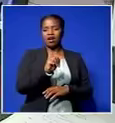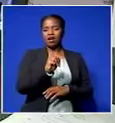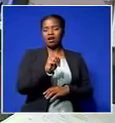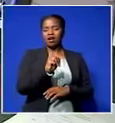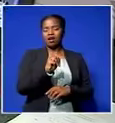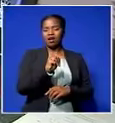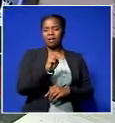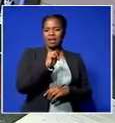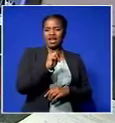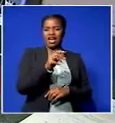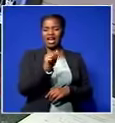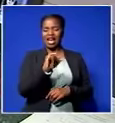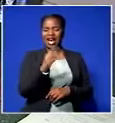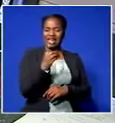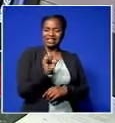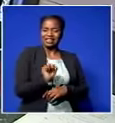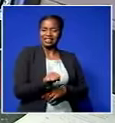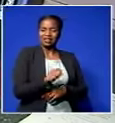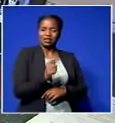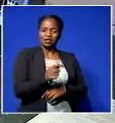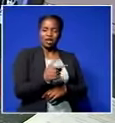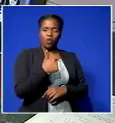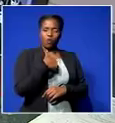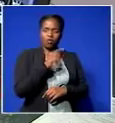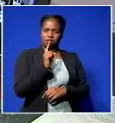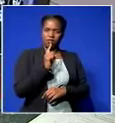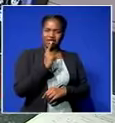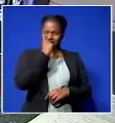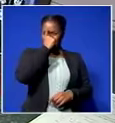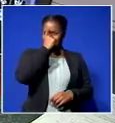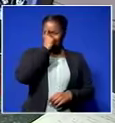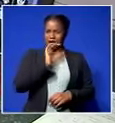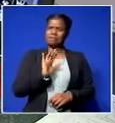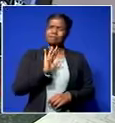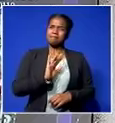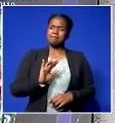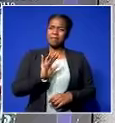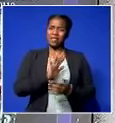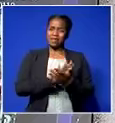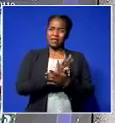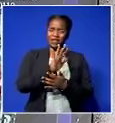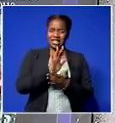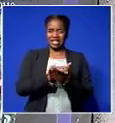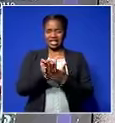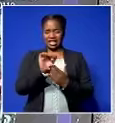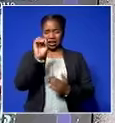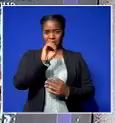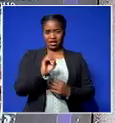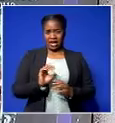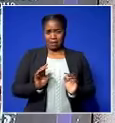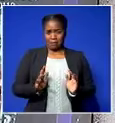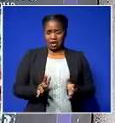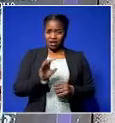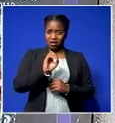aids. We need to take a step back and say to ourselves, only 16% of people in South